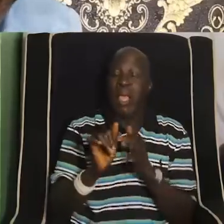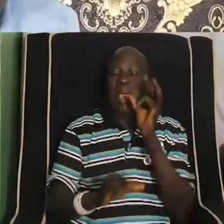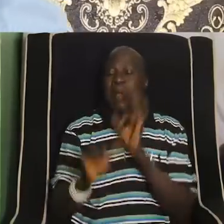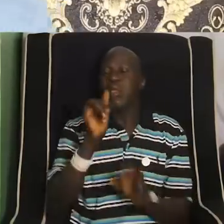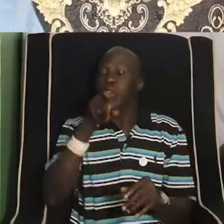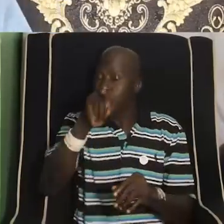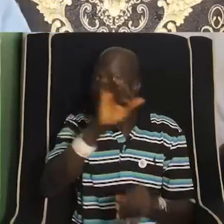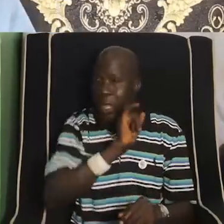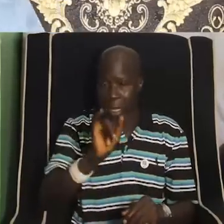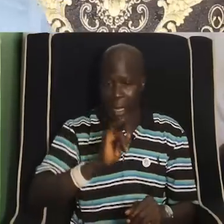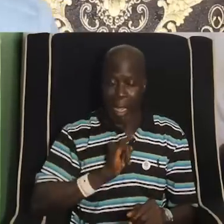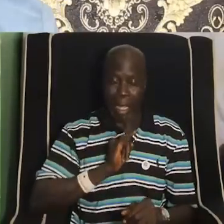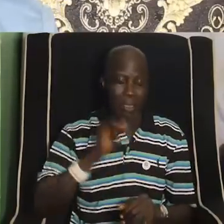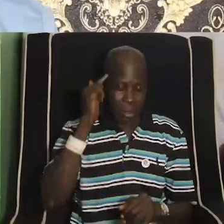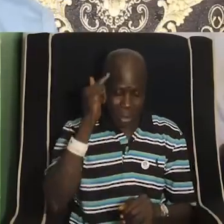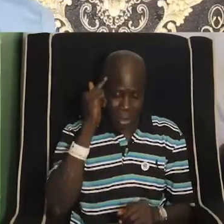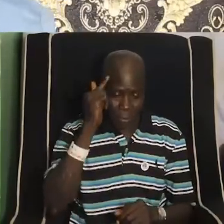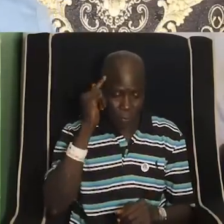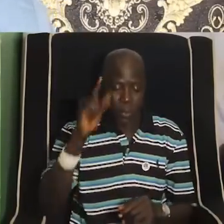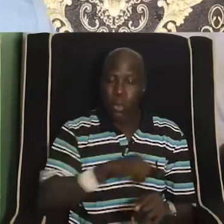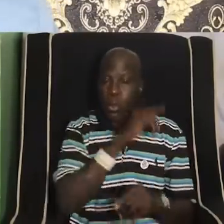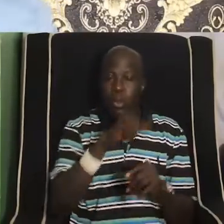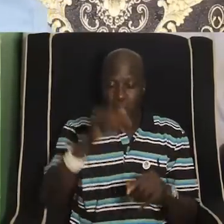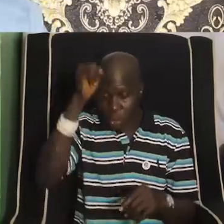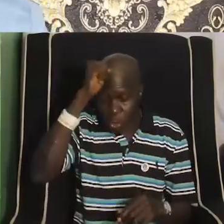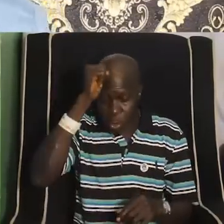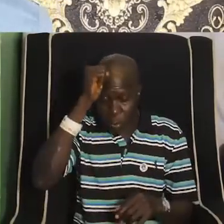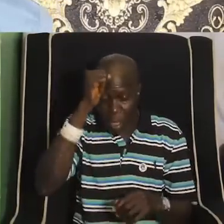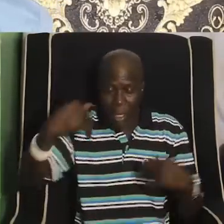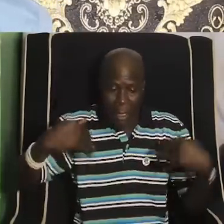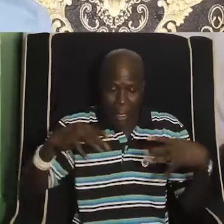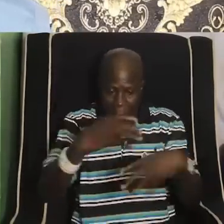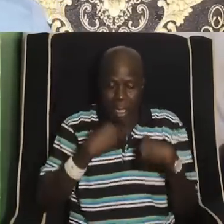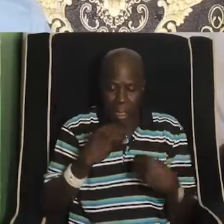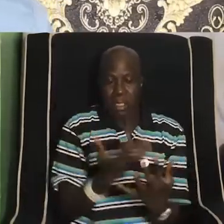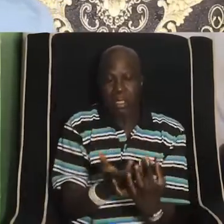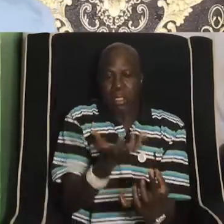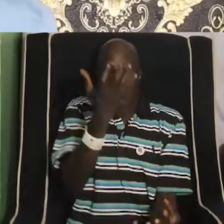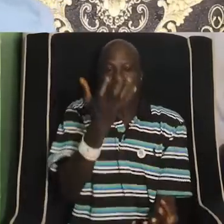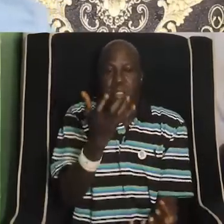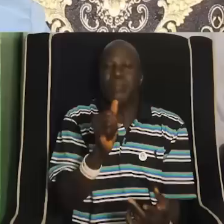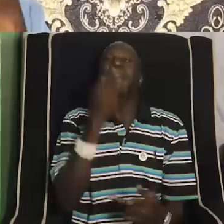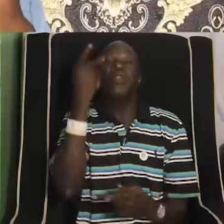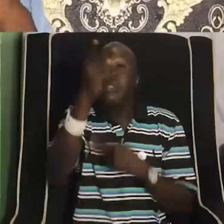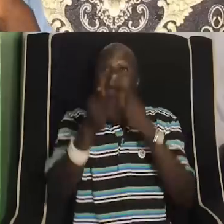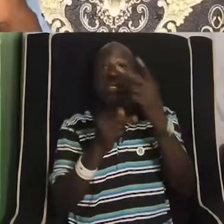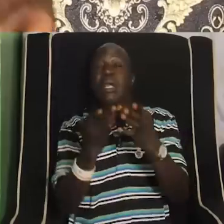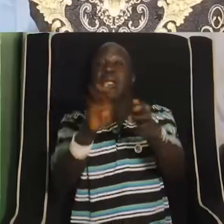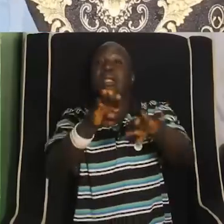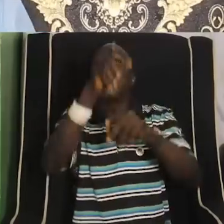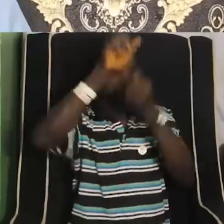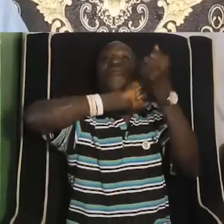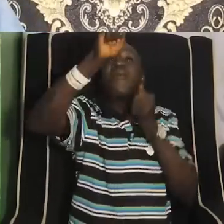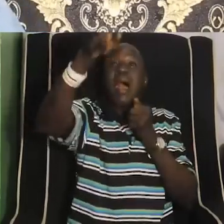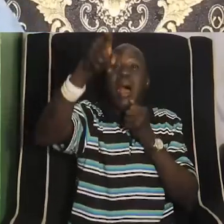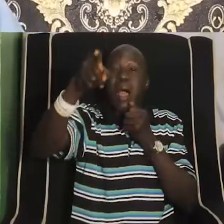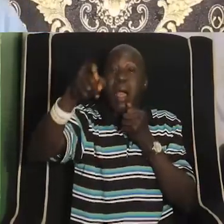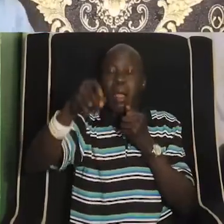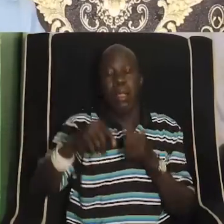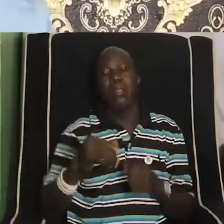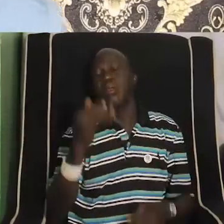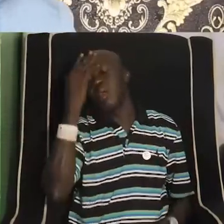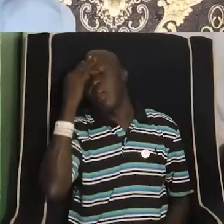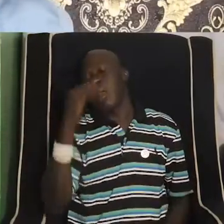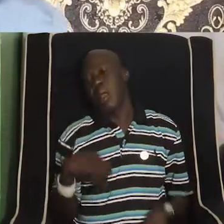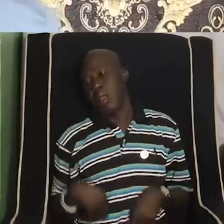supposed to think. When Solomon got riches, you now look at death afar. Oh my God.